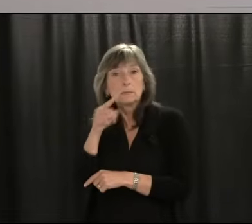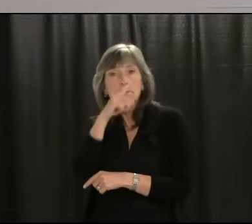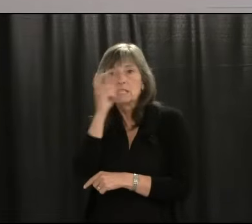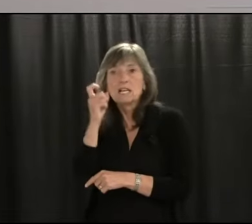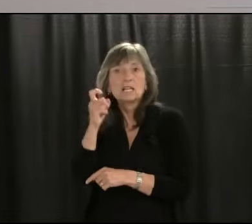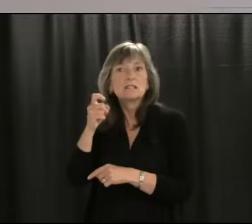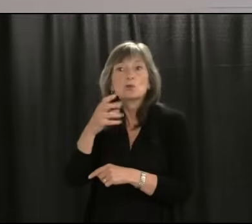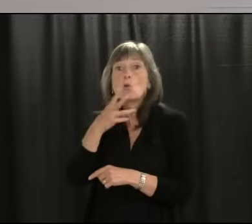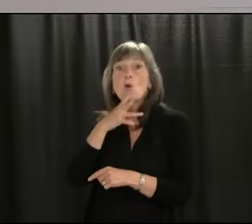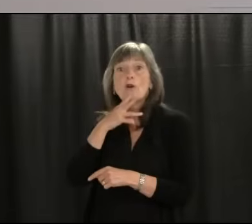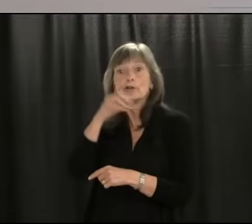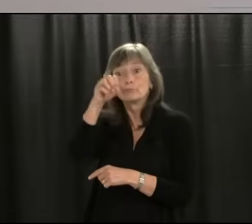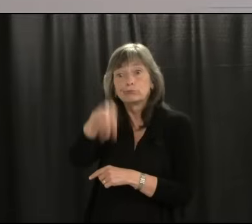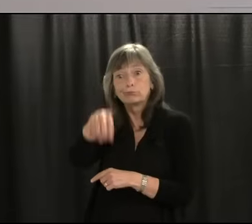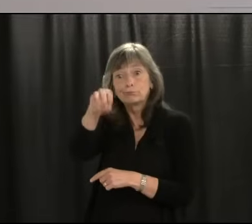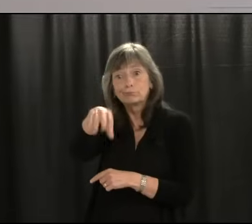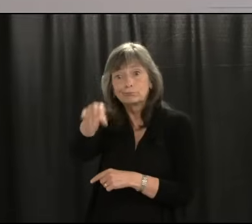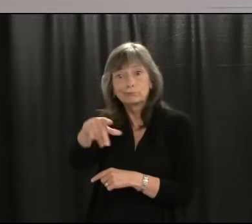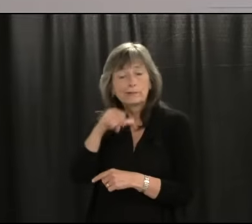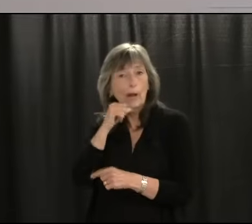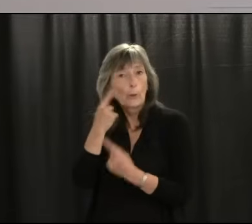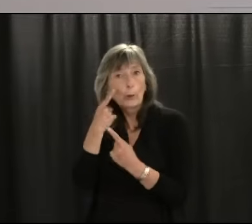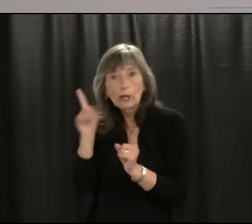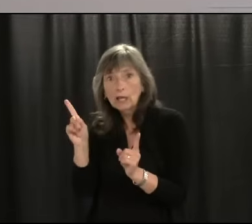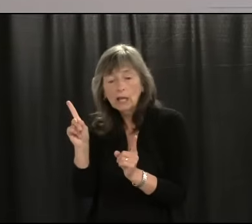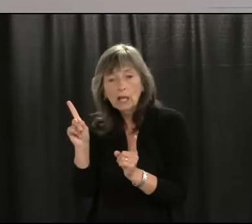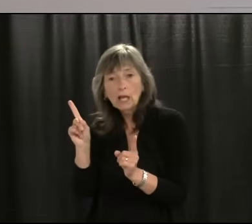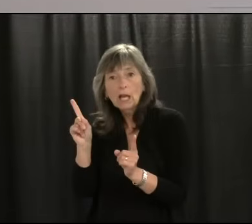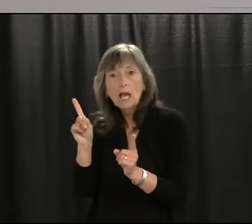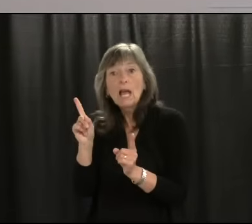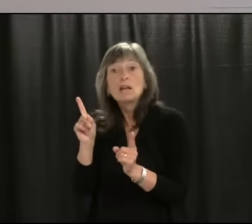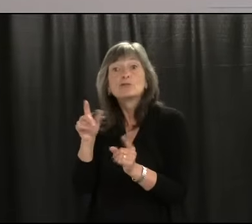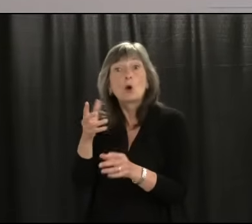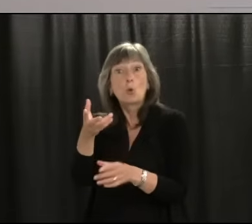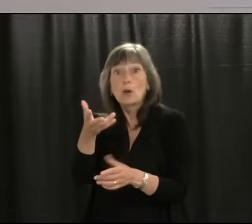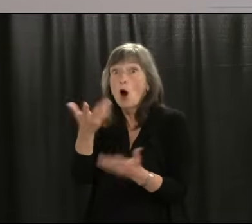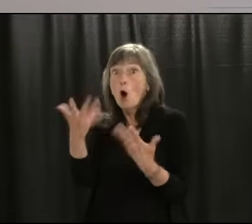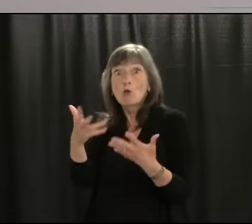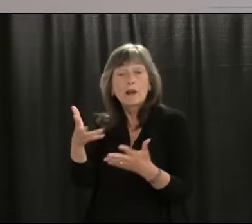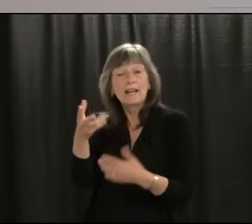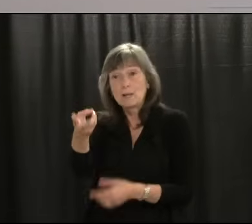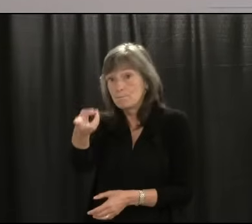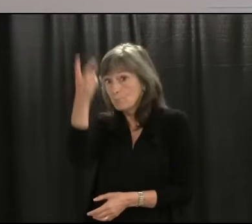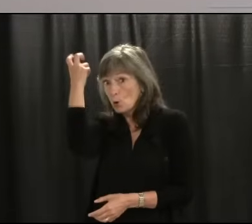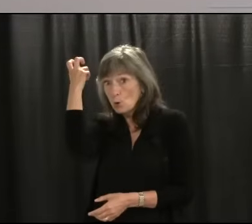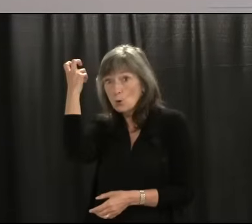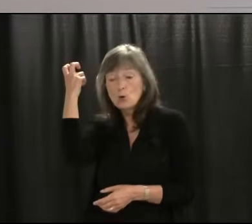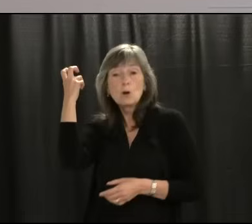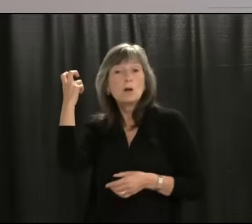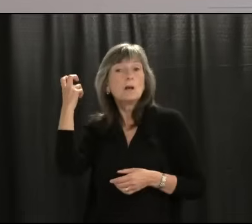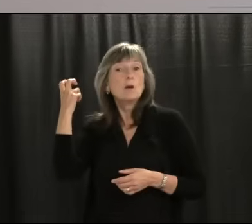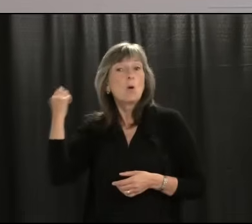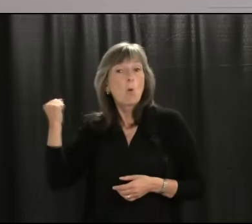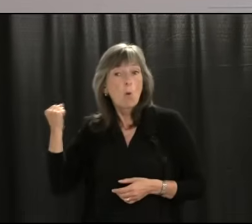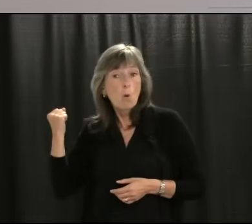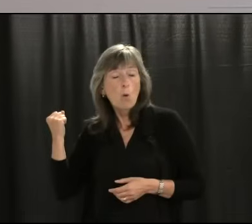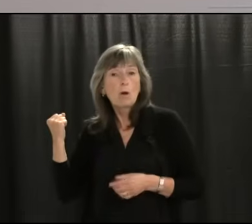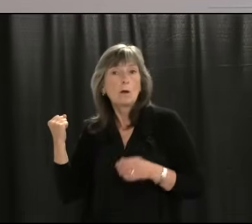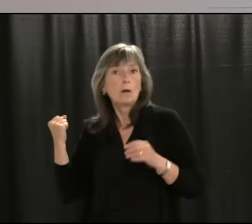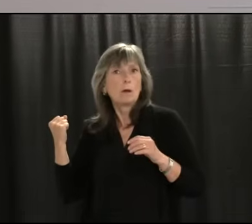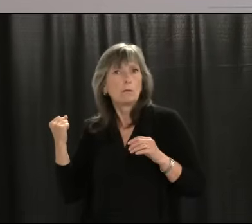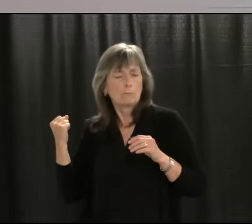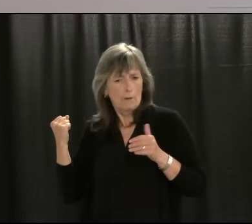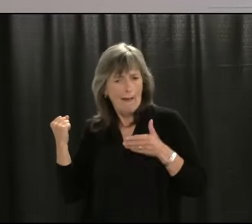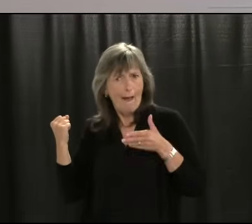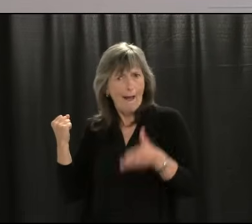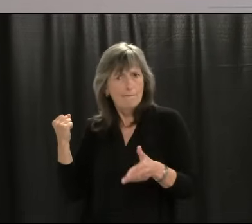effective, it was shortly after that we heard of the start by Paddy's Pond. So it's